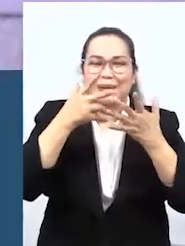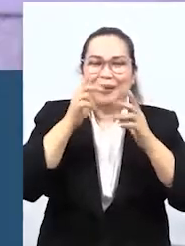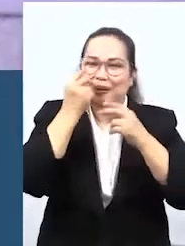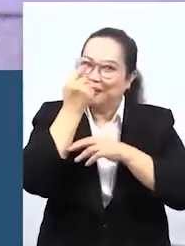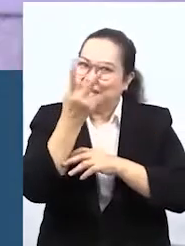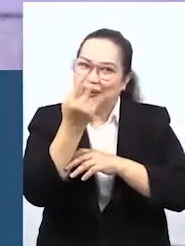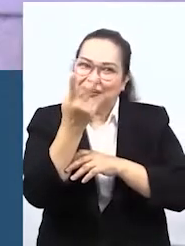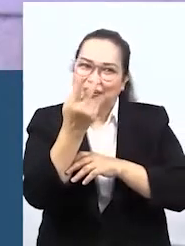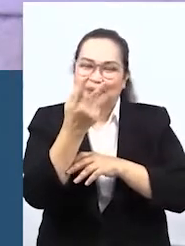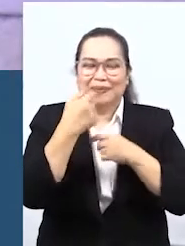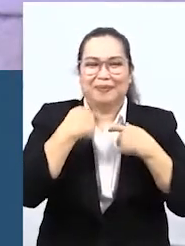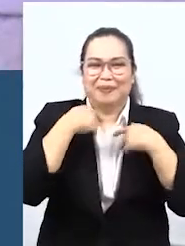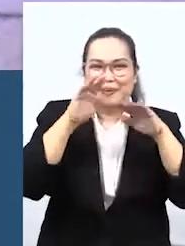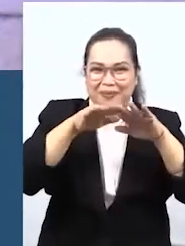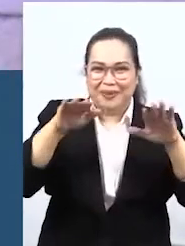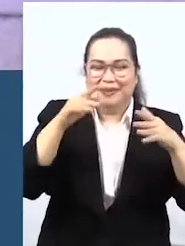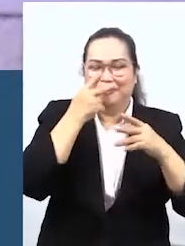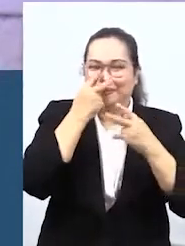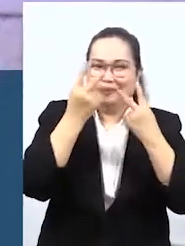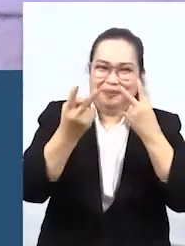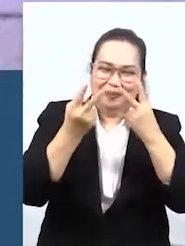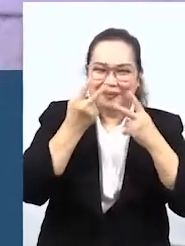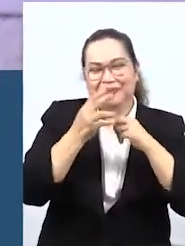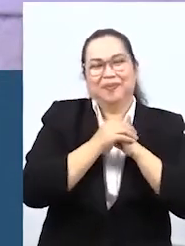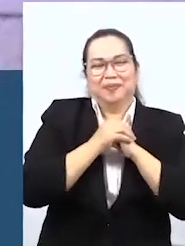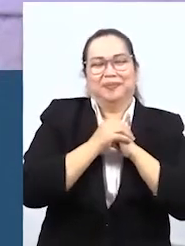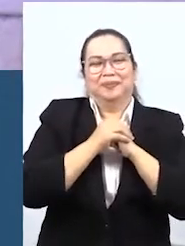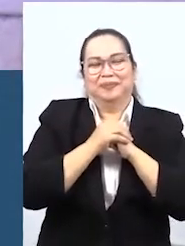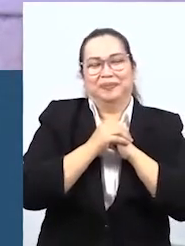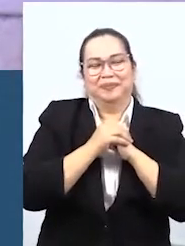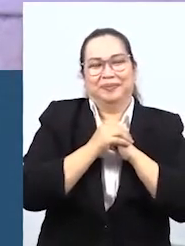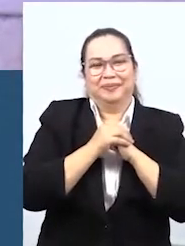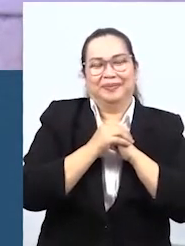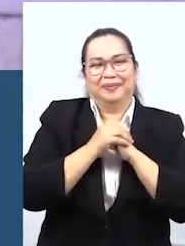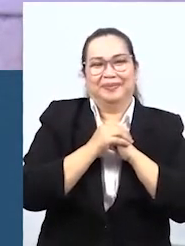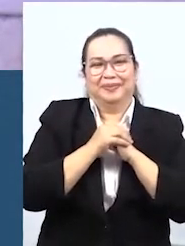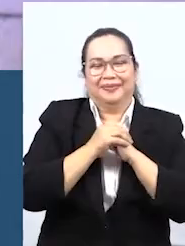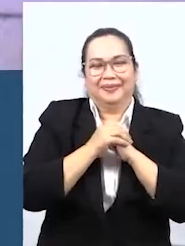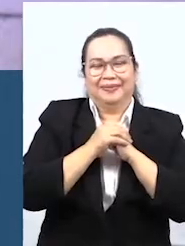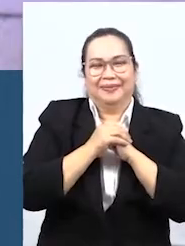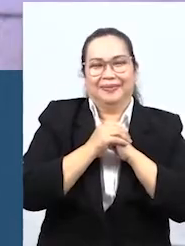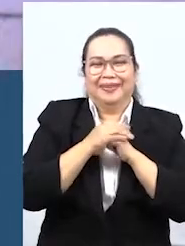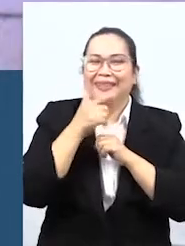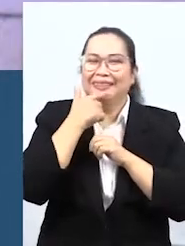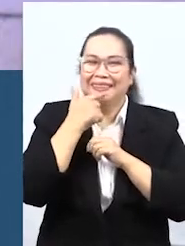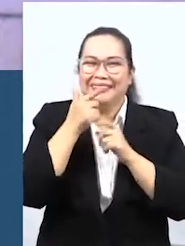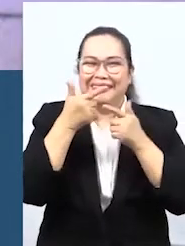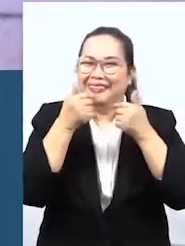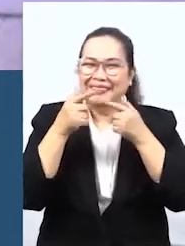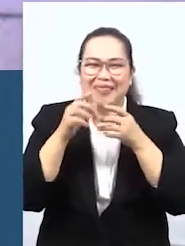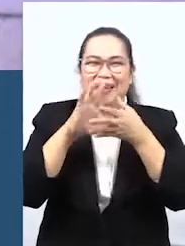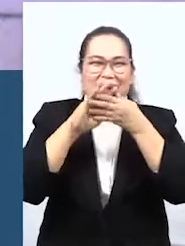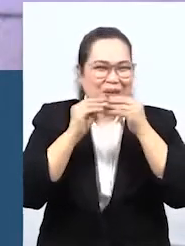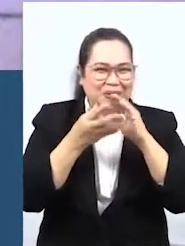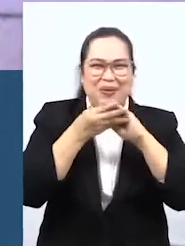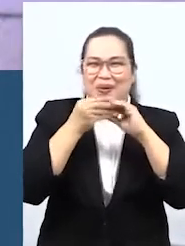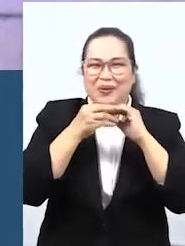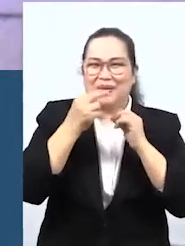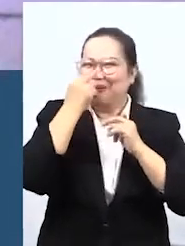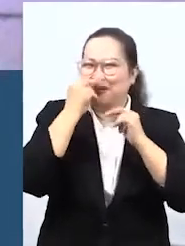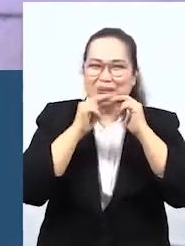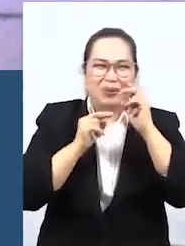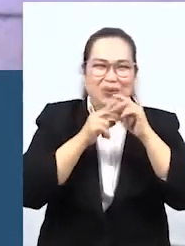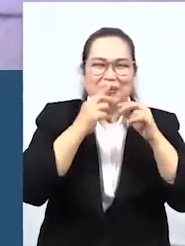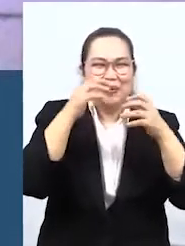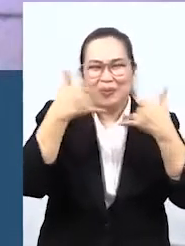know some of you have Toddlers you have been there and we will laugh and we will tell stories and tell jokes